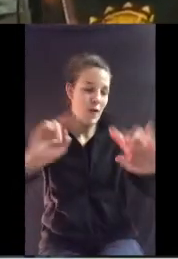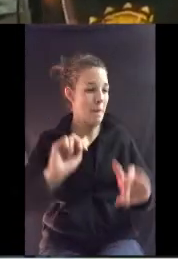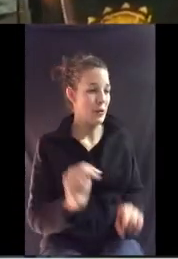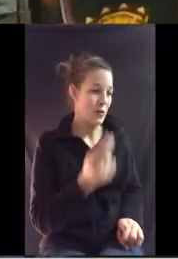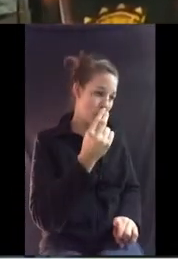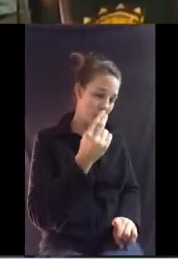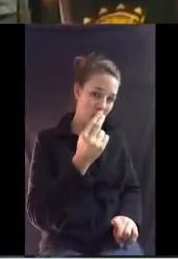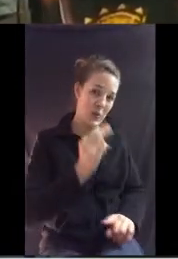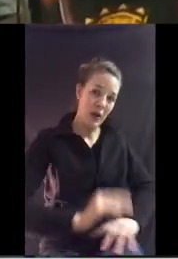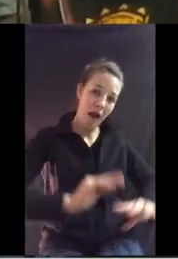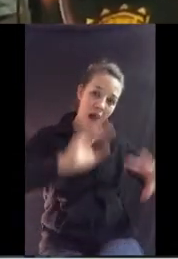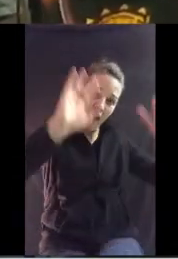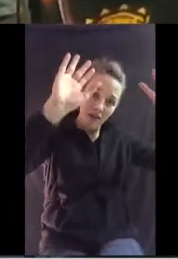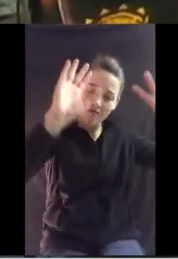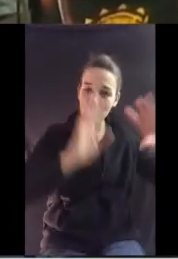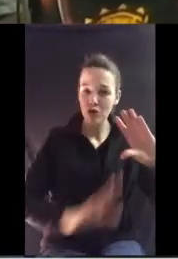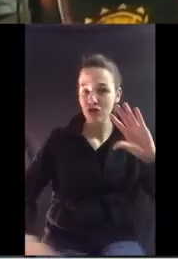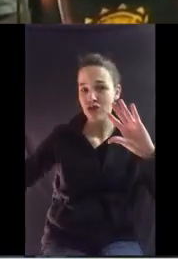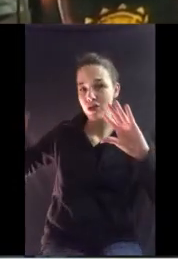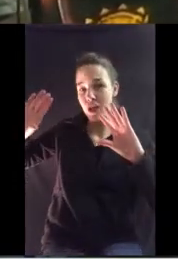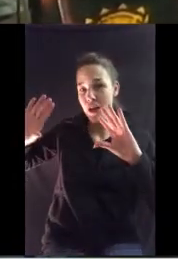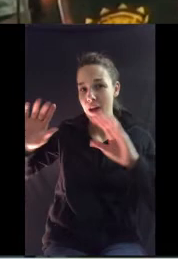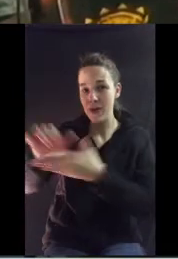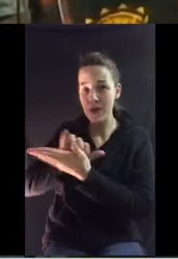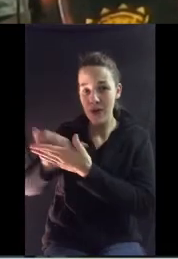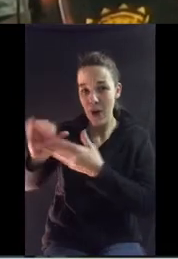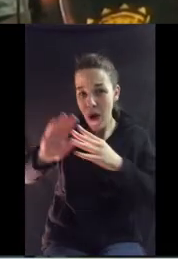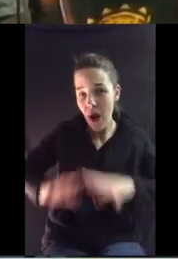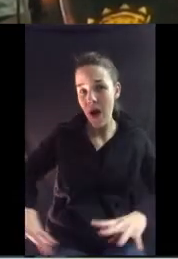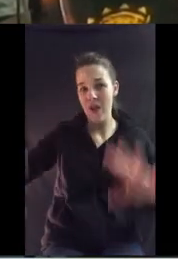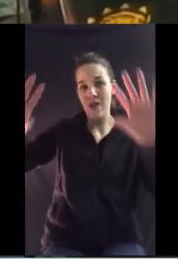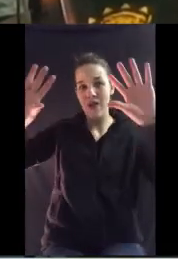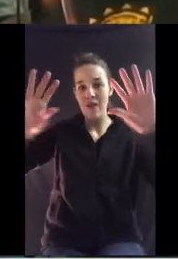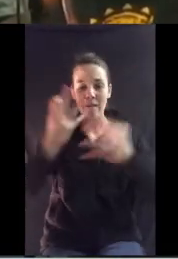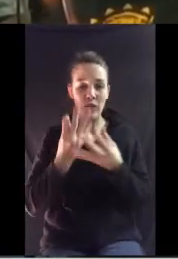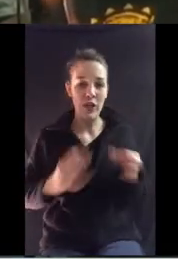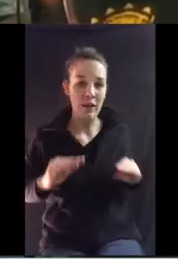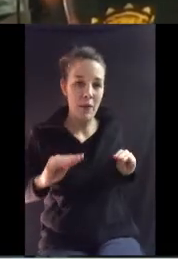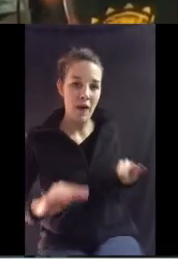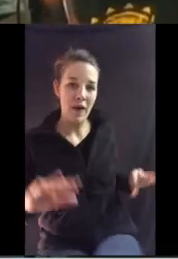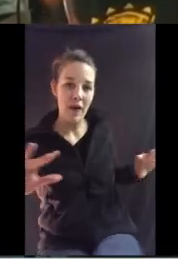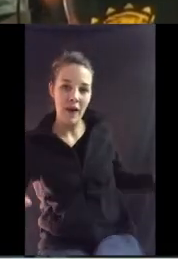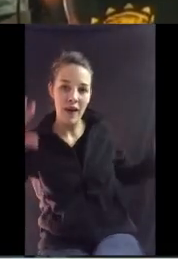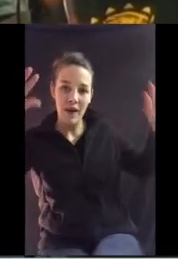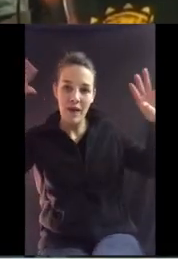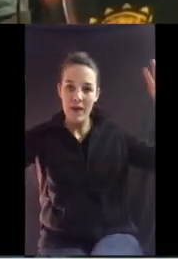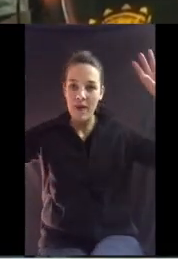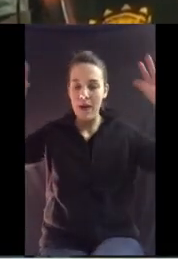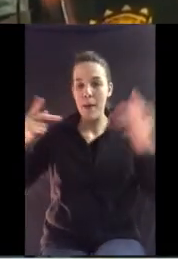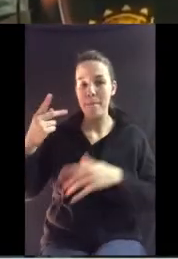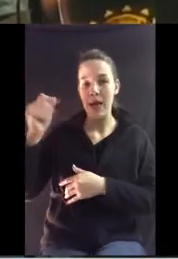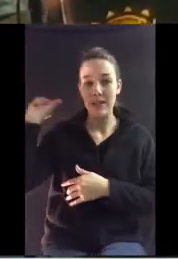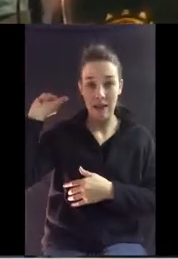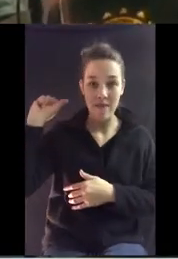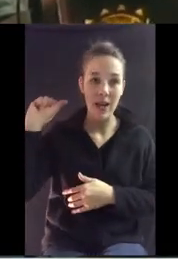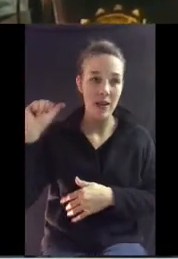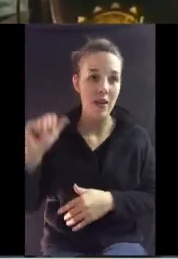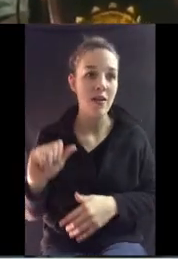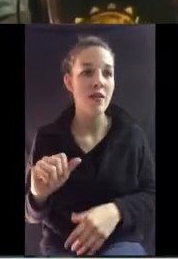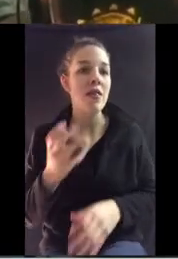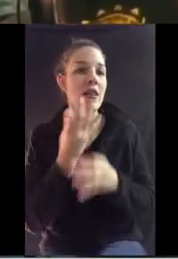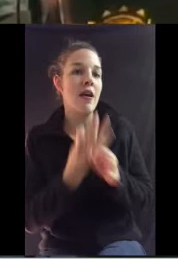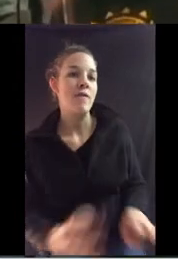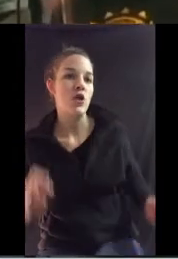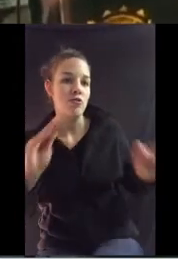the prodigious hilltops of New Hampshire. Let freedom ring from the mighty mountains of New York. Let freedom ring from the heightening Alleghenies